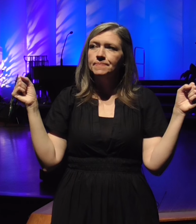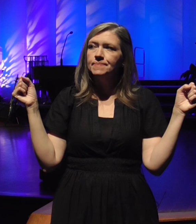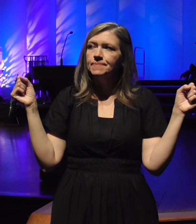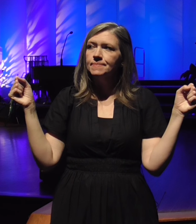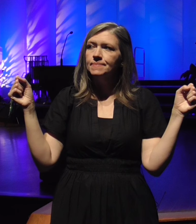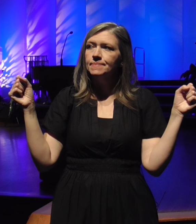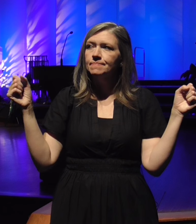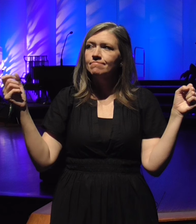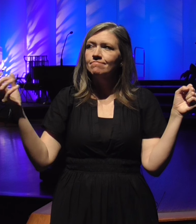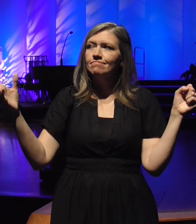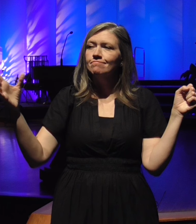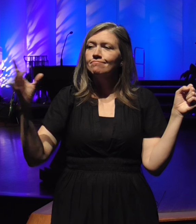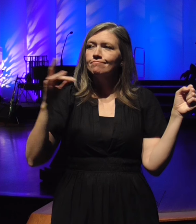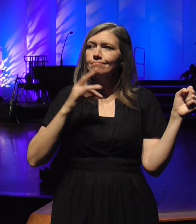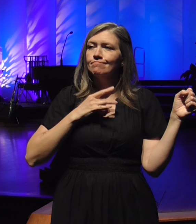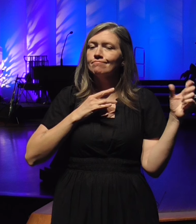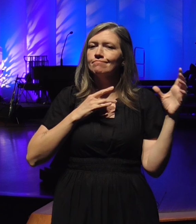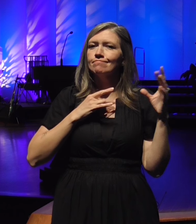let